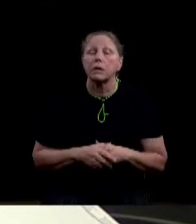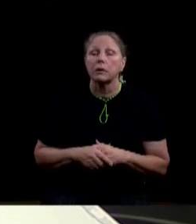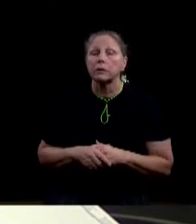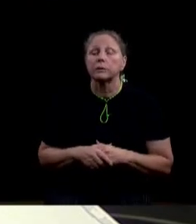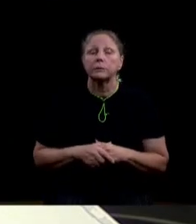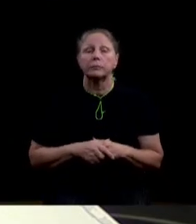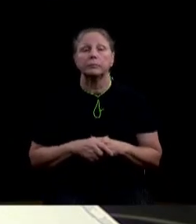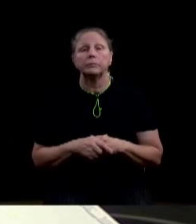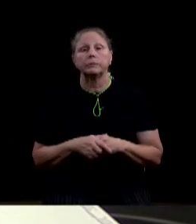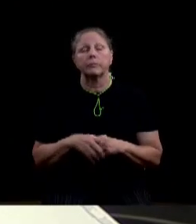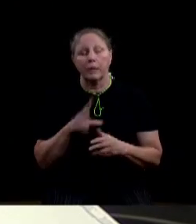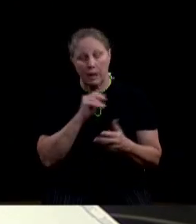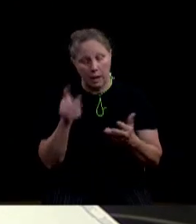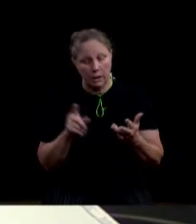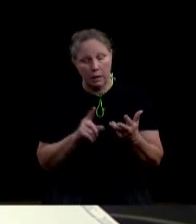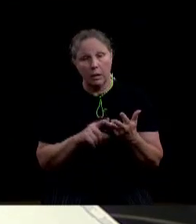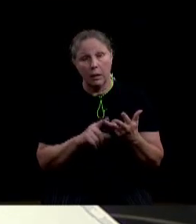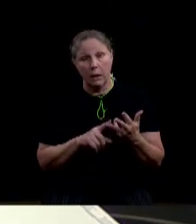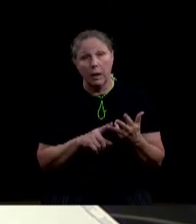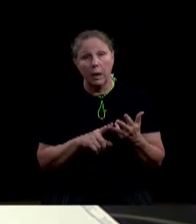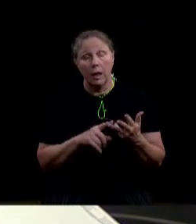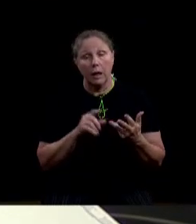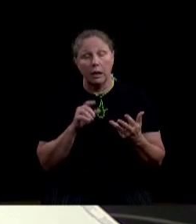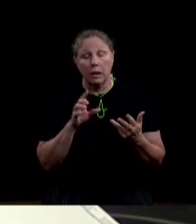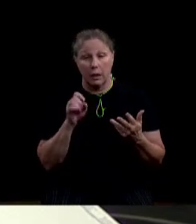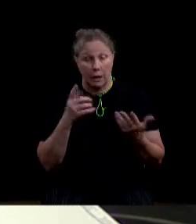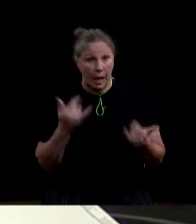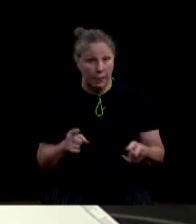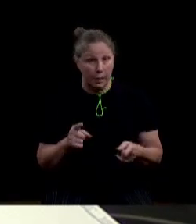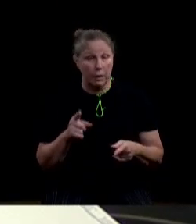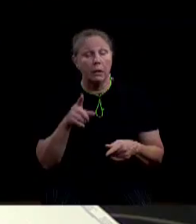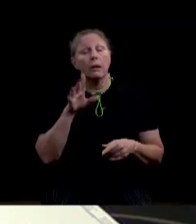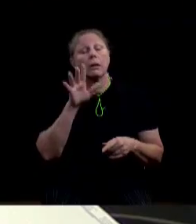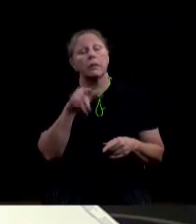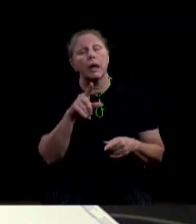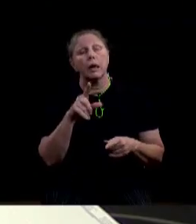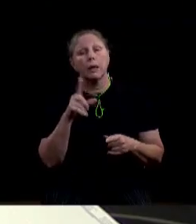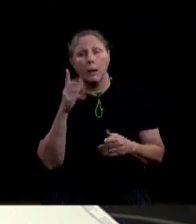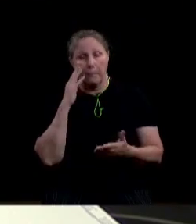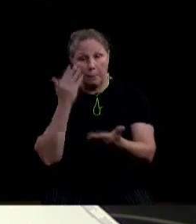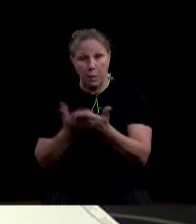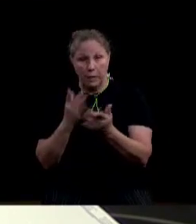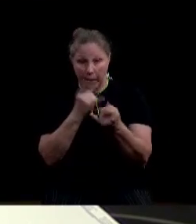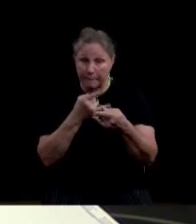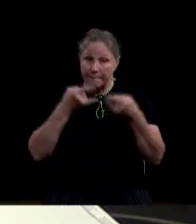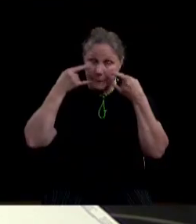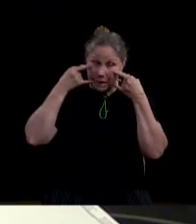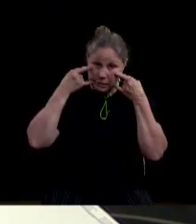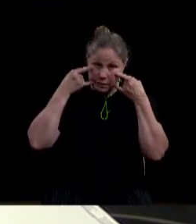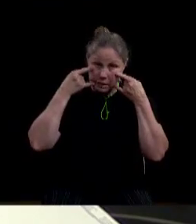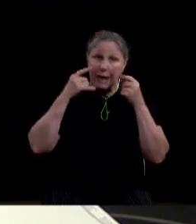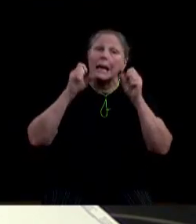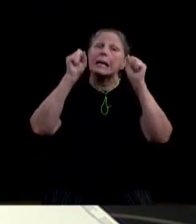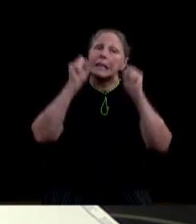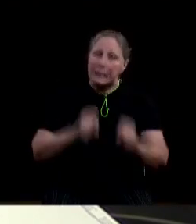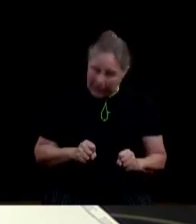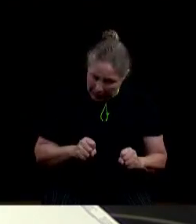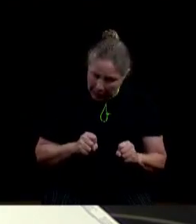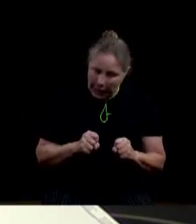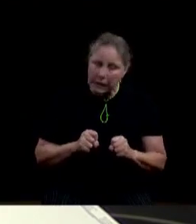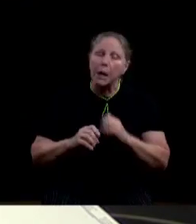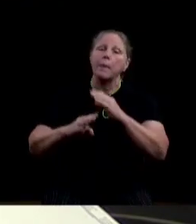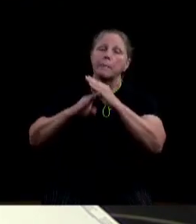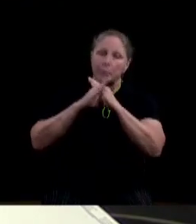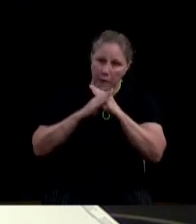whereas evidence suggests that wearing a face covering can limit an infected person's transmission of the virus